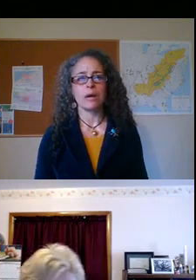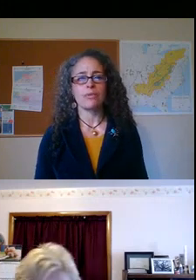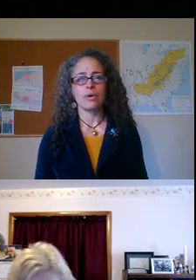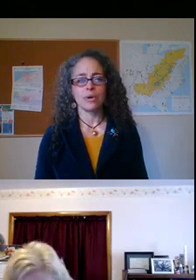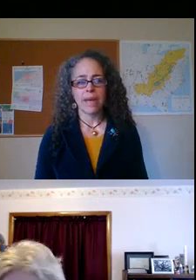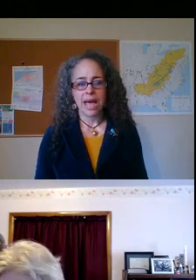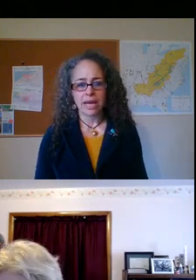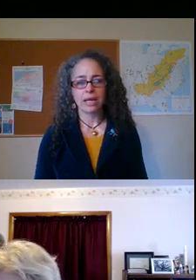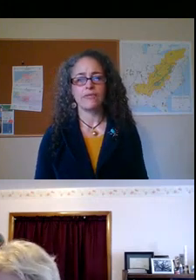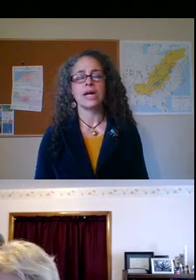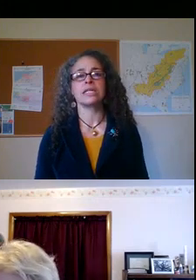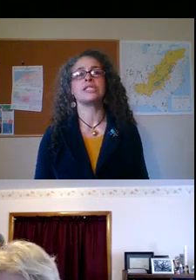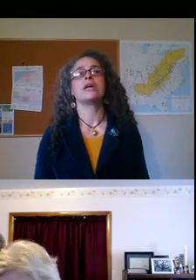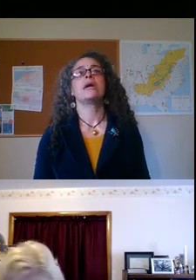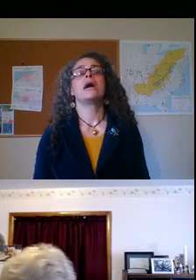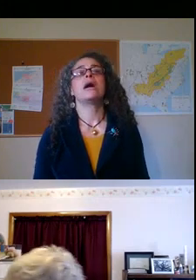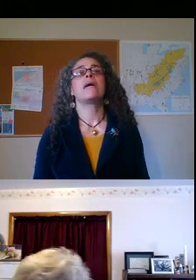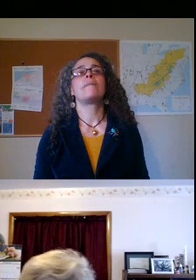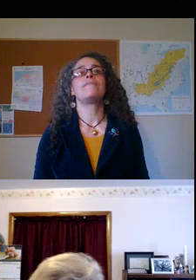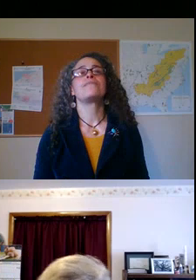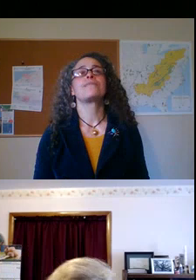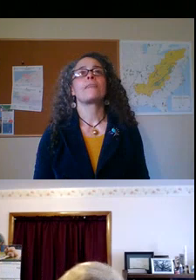could be a programmatic fund.